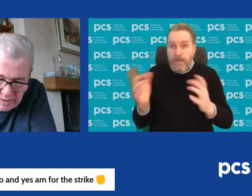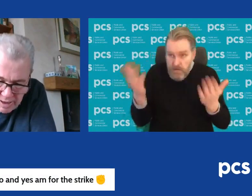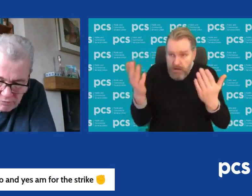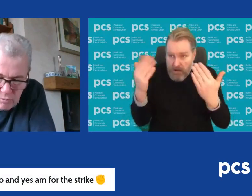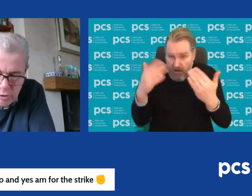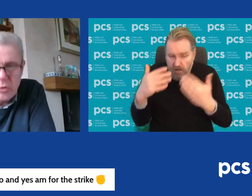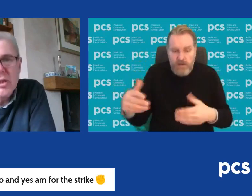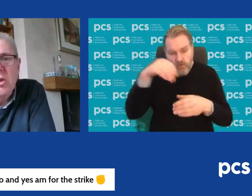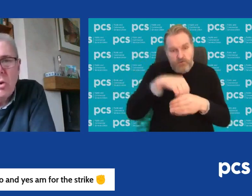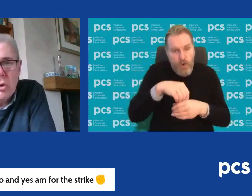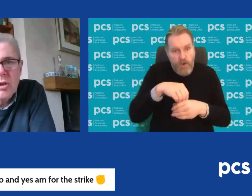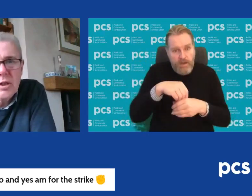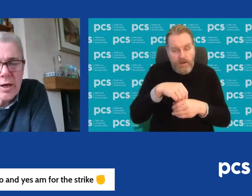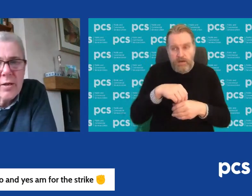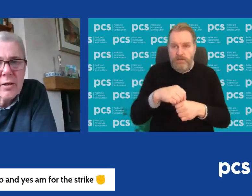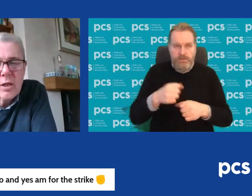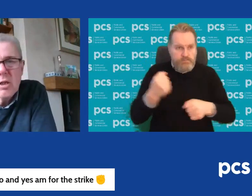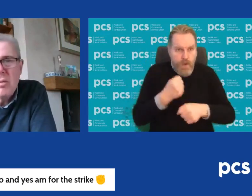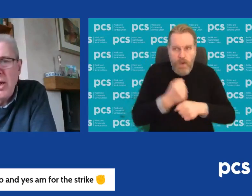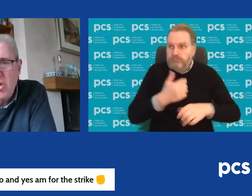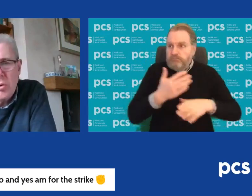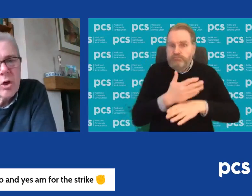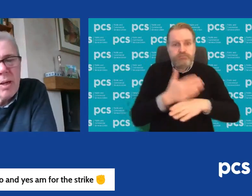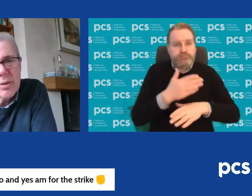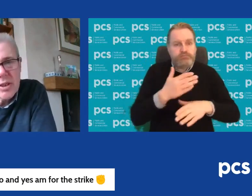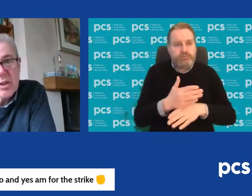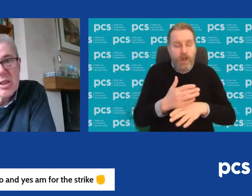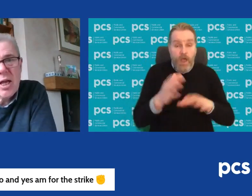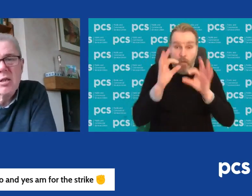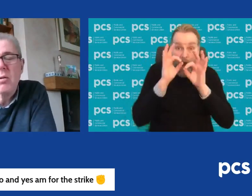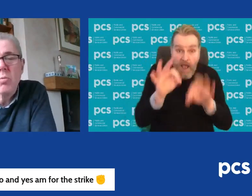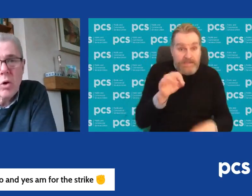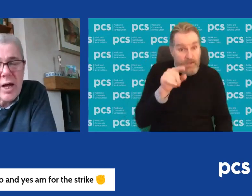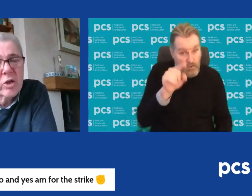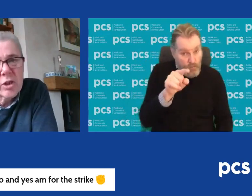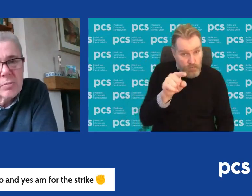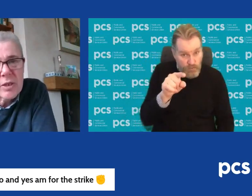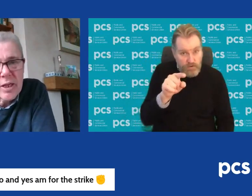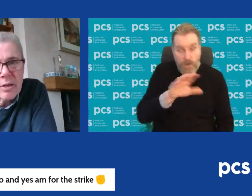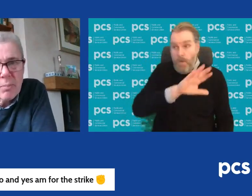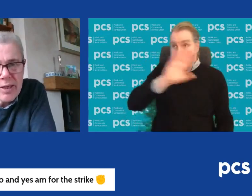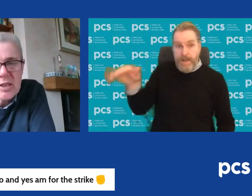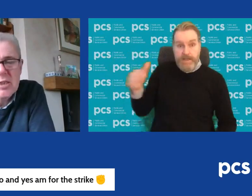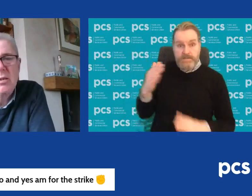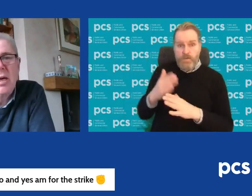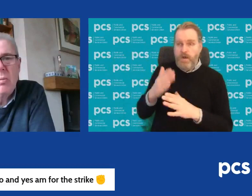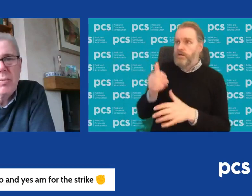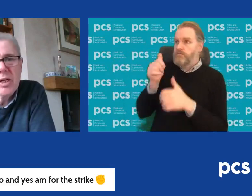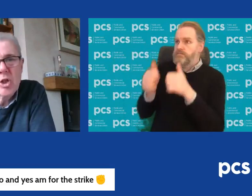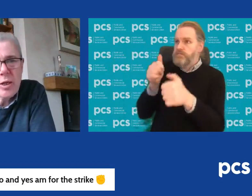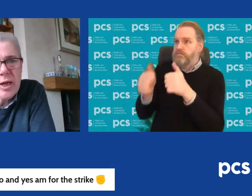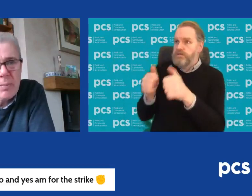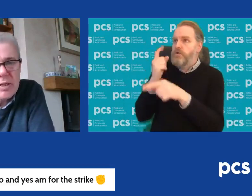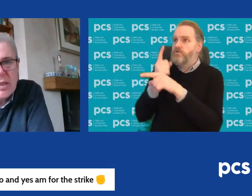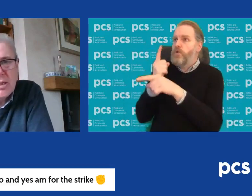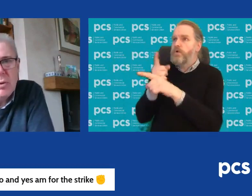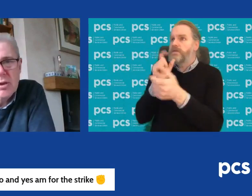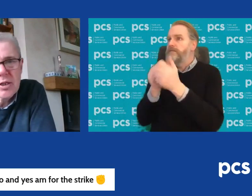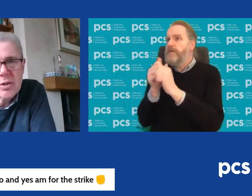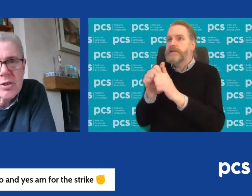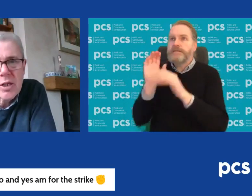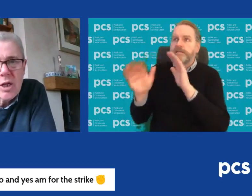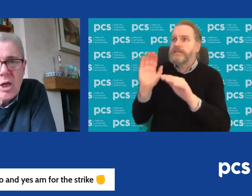we're asking everyone on this call tonight to make sure your members understand what action has been taking place. And we'll be issuing